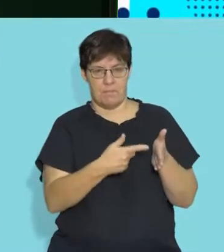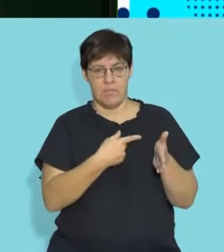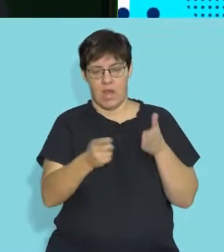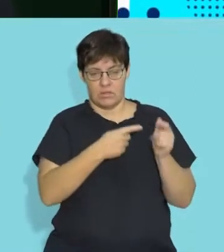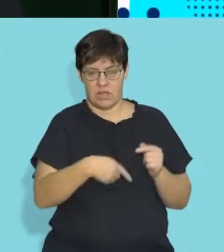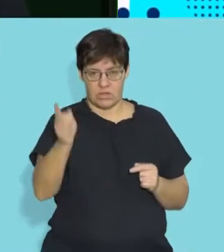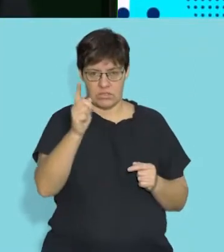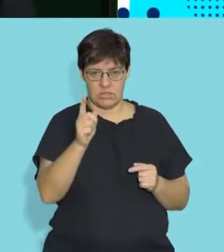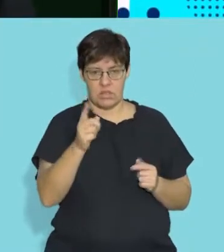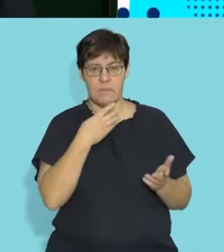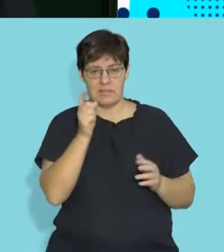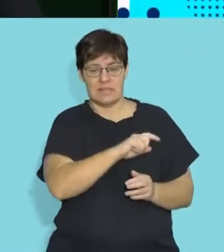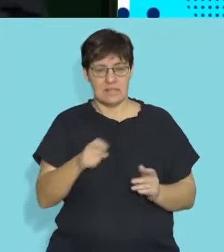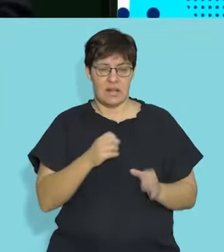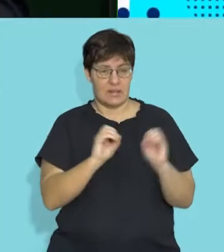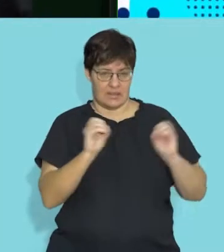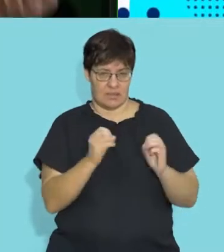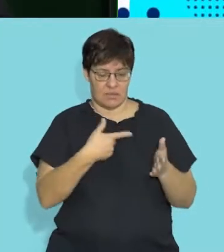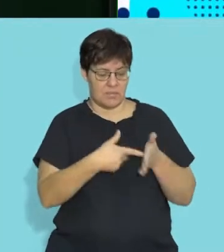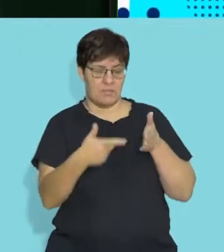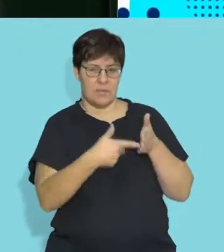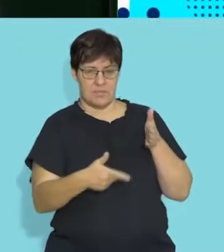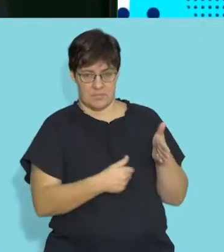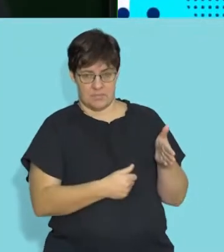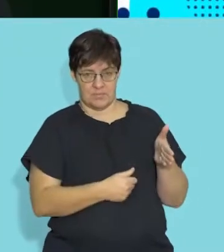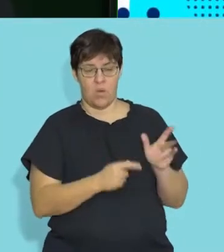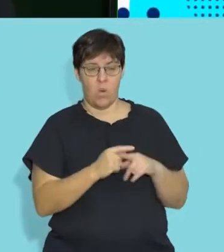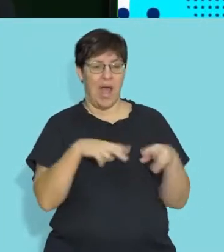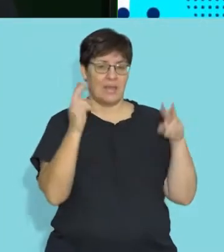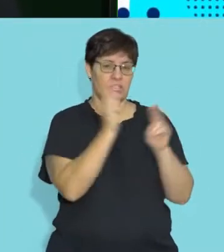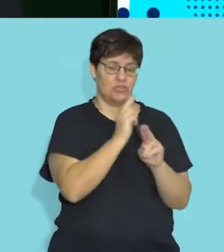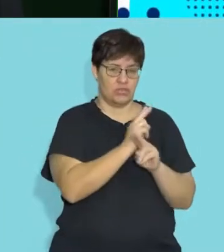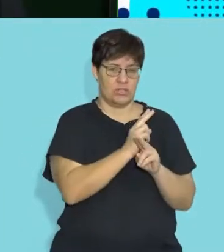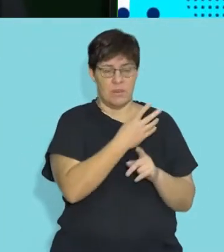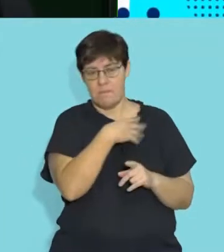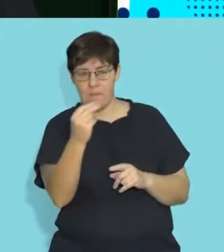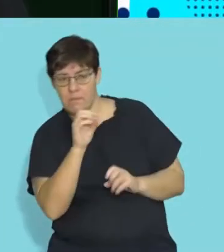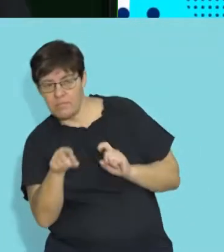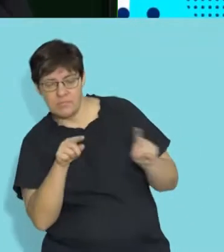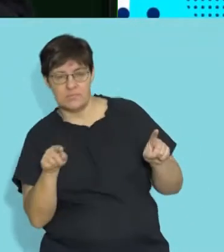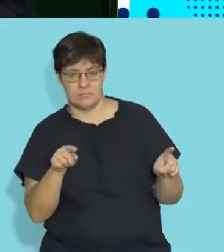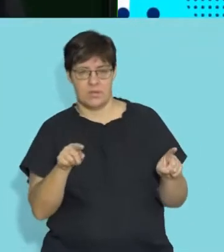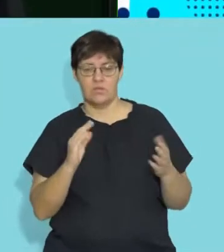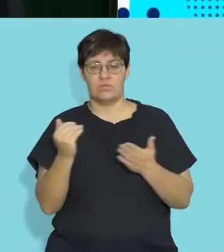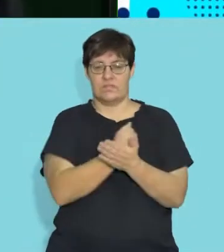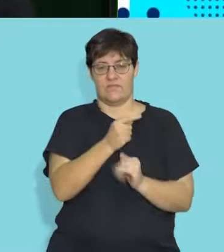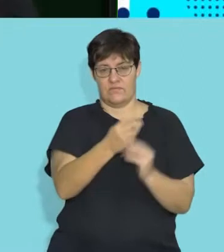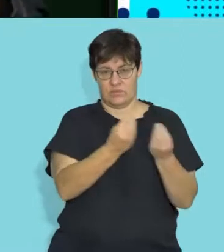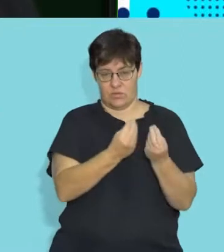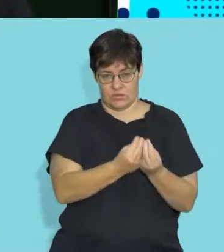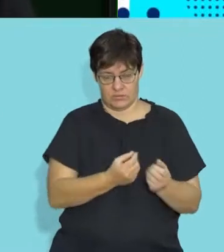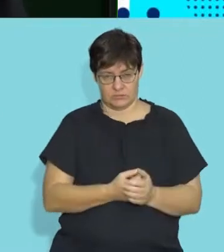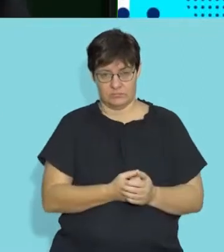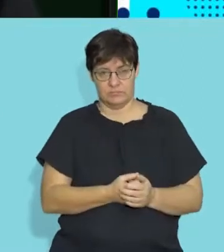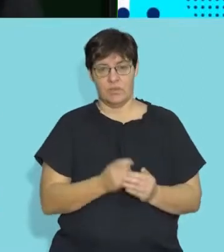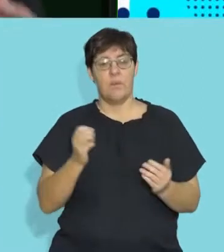without it going through the till system, or there's many other security measures that you could put into place. So what we have to do is we